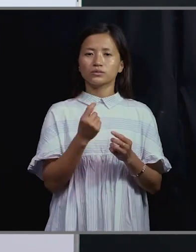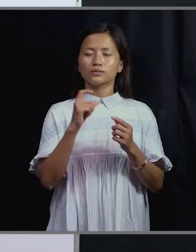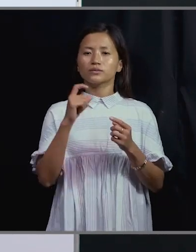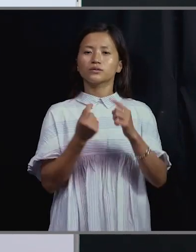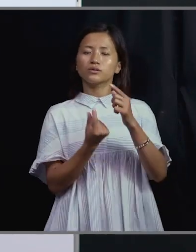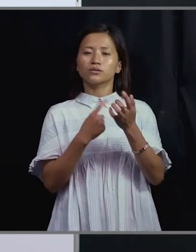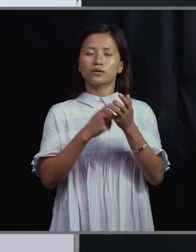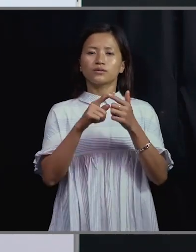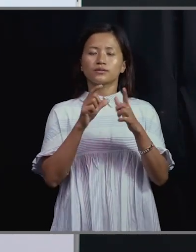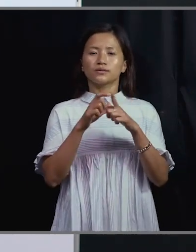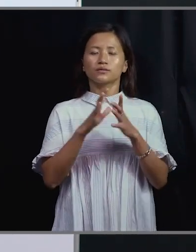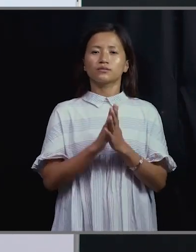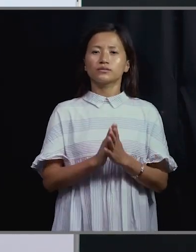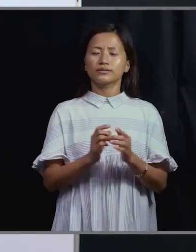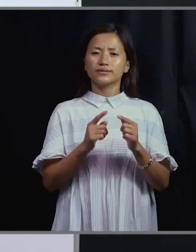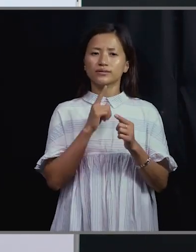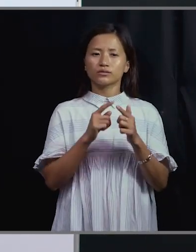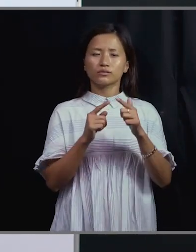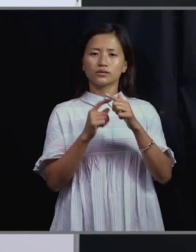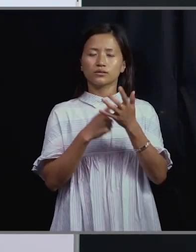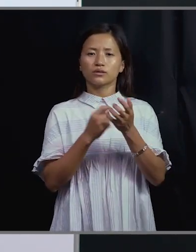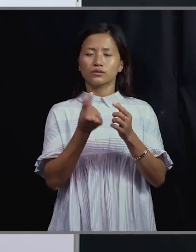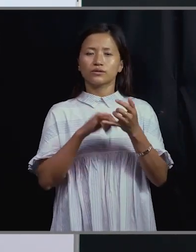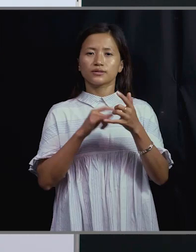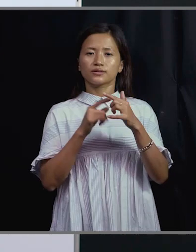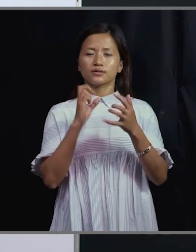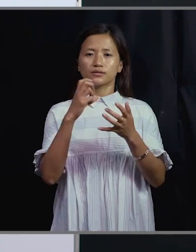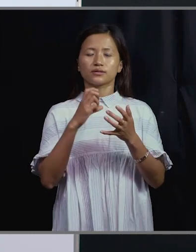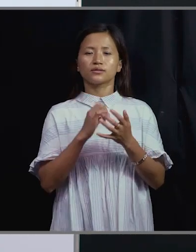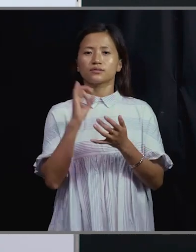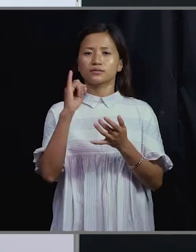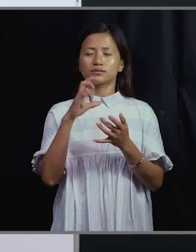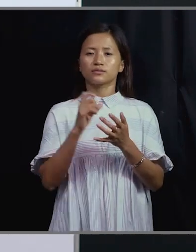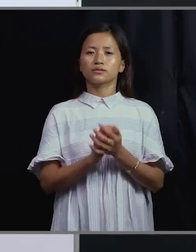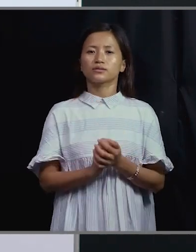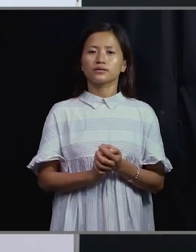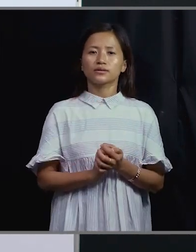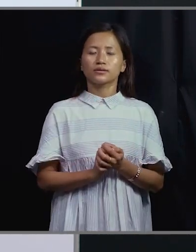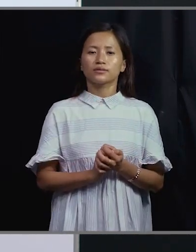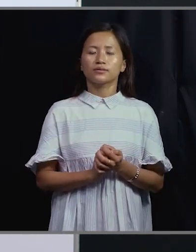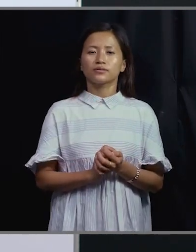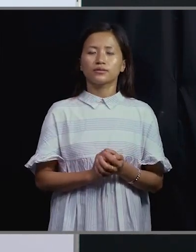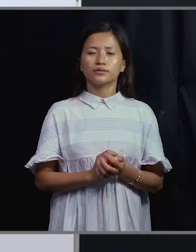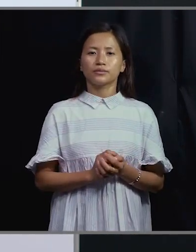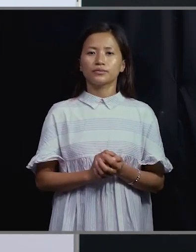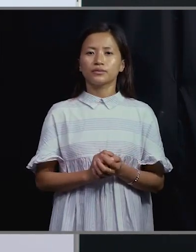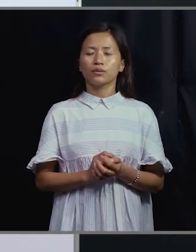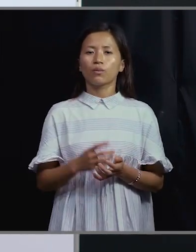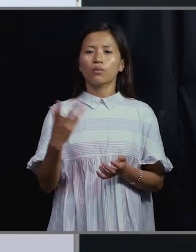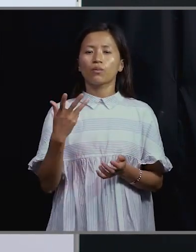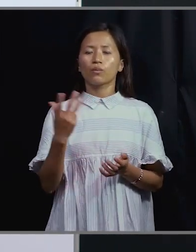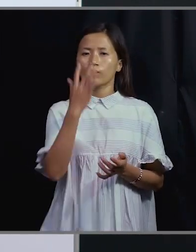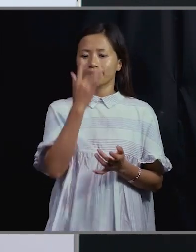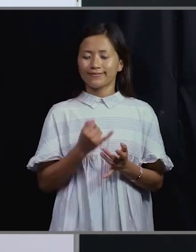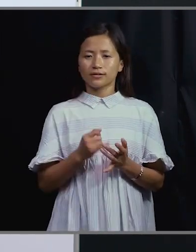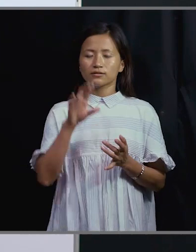slowly and under more drastic conditions than that we see in benzene. So why does